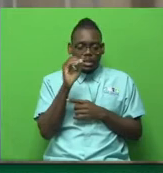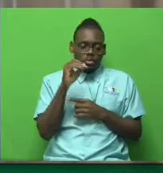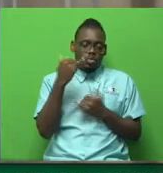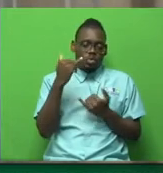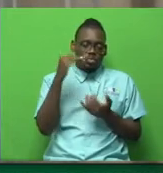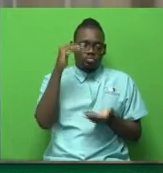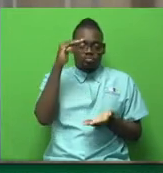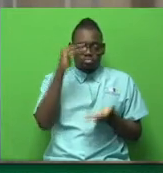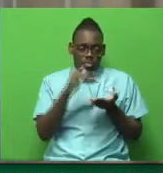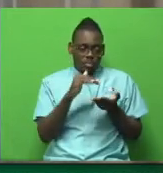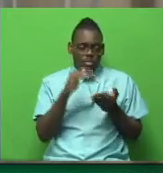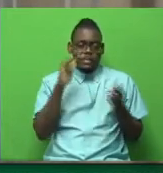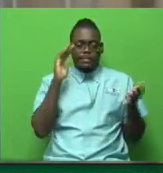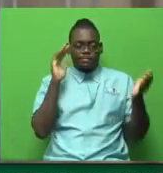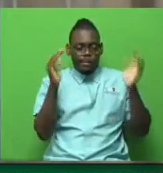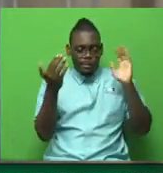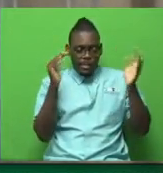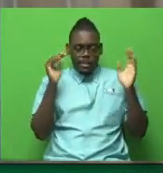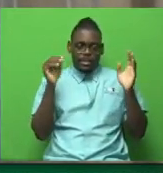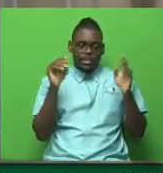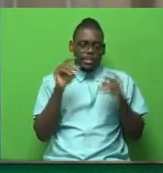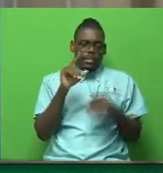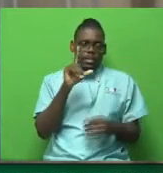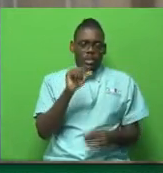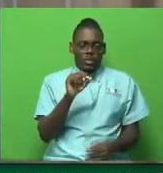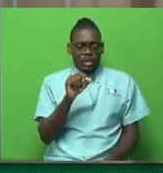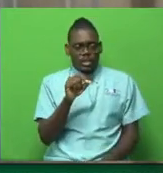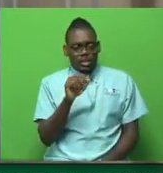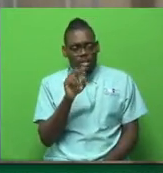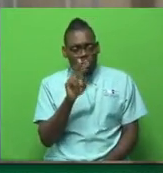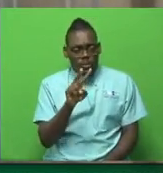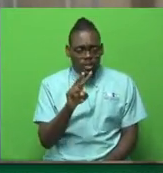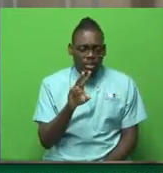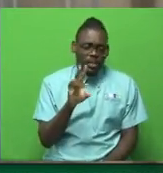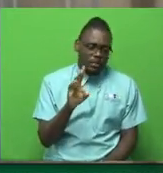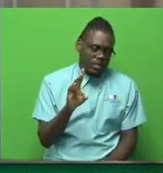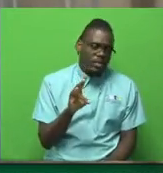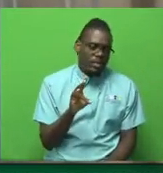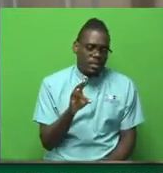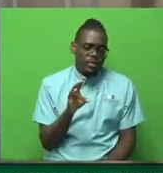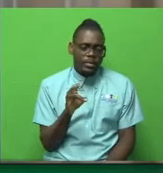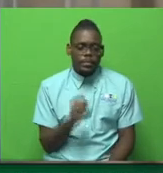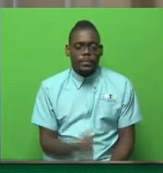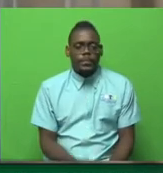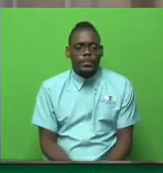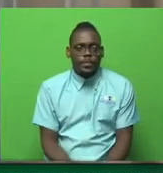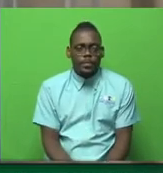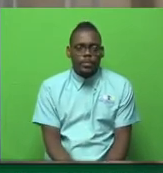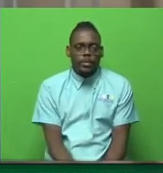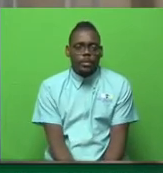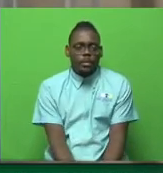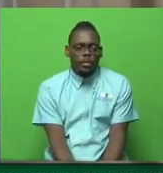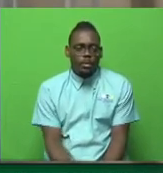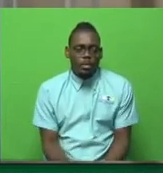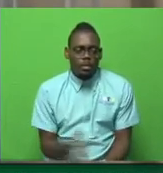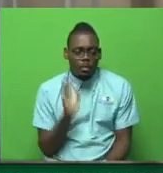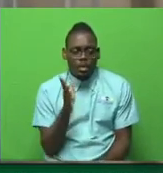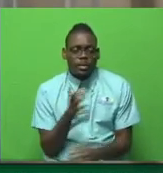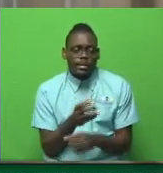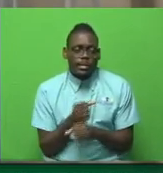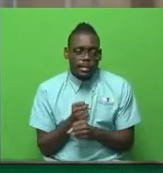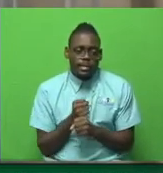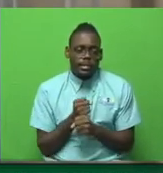than it was in 2024. while that is happening the projection is that we it will get worse